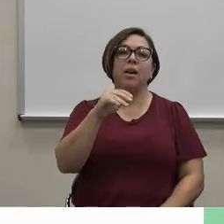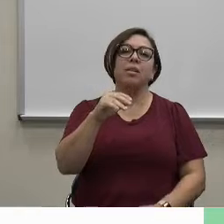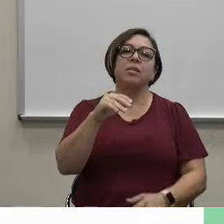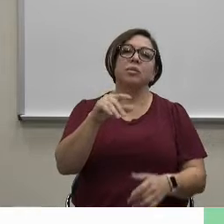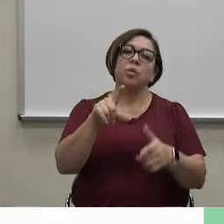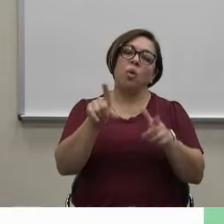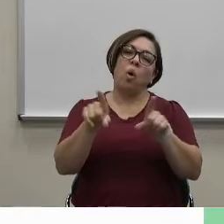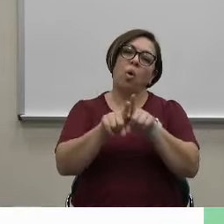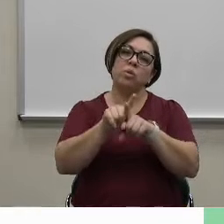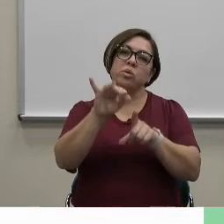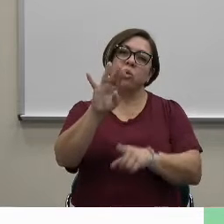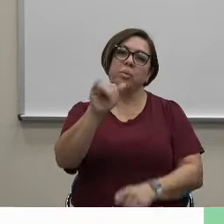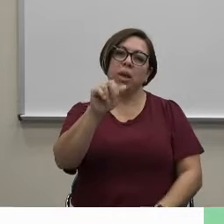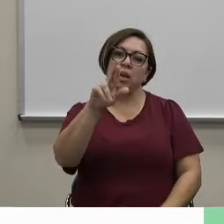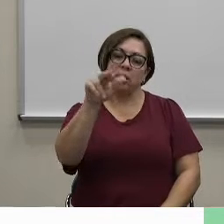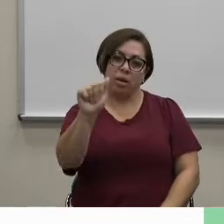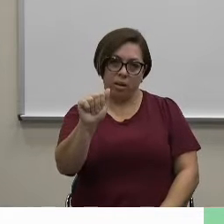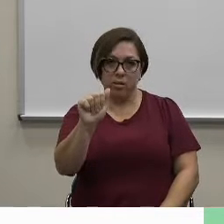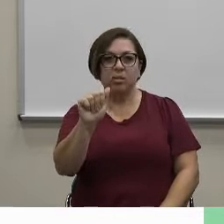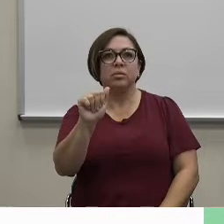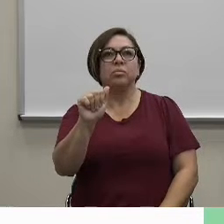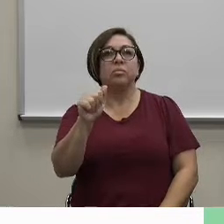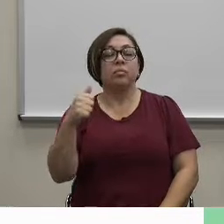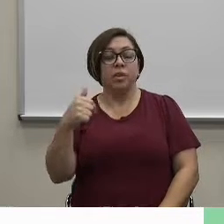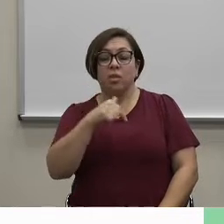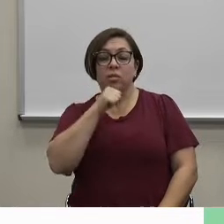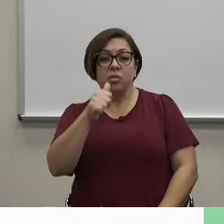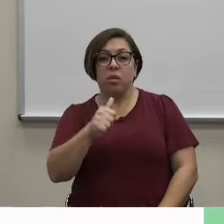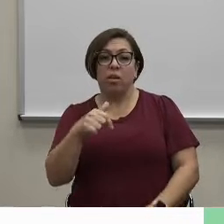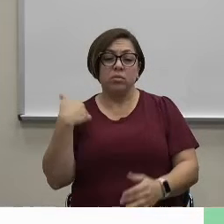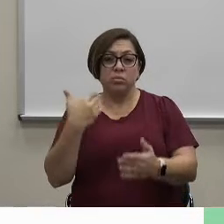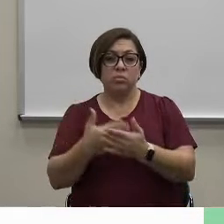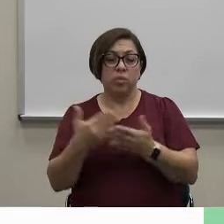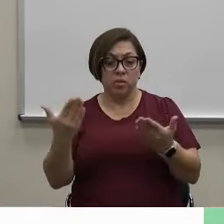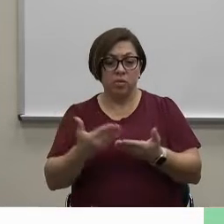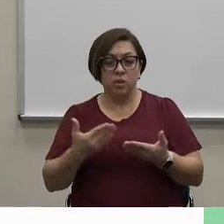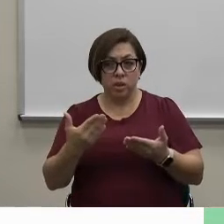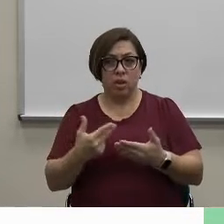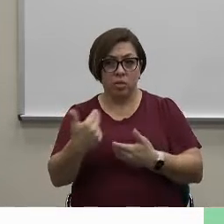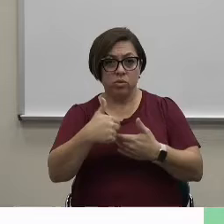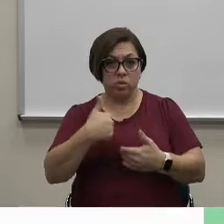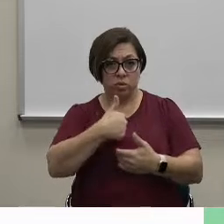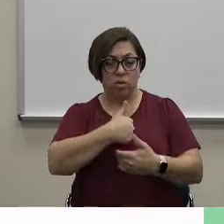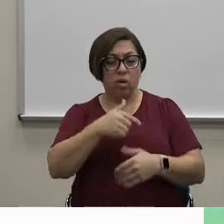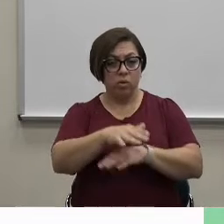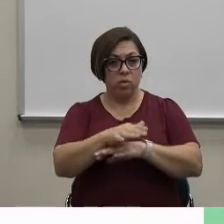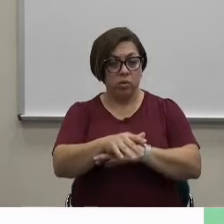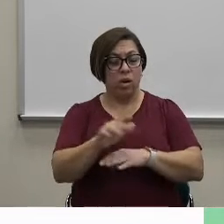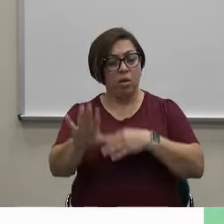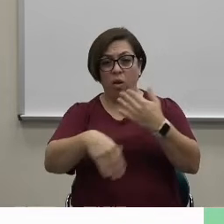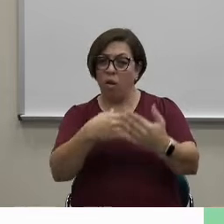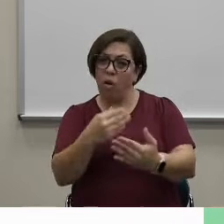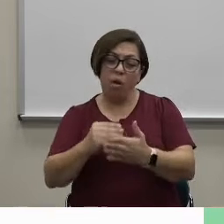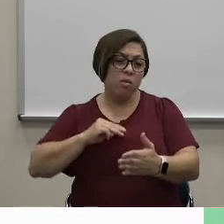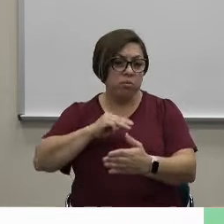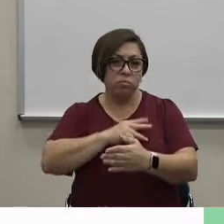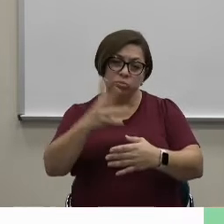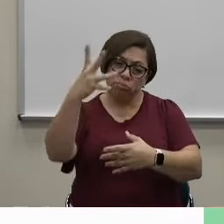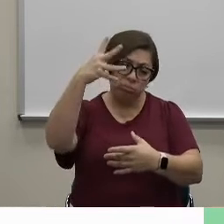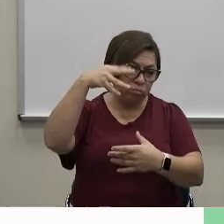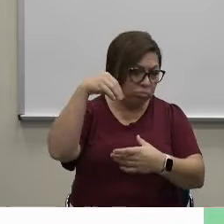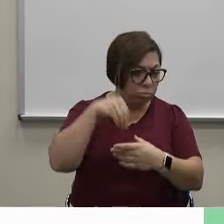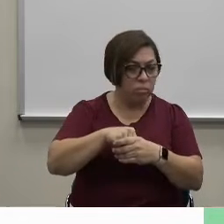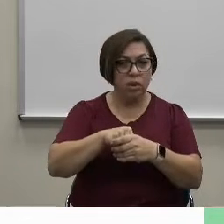And although everyone was not able to make it here tonight, all of these members have been very engaged in the process. We've had several